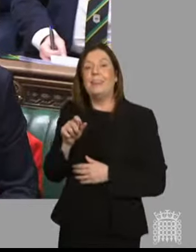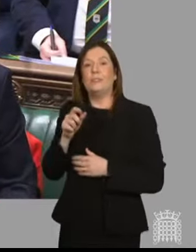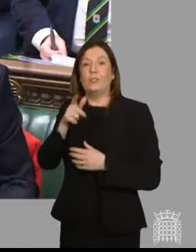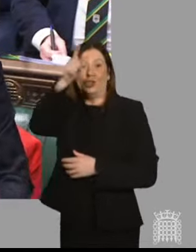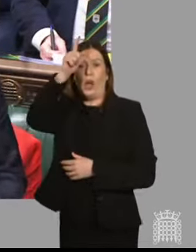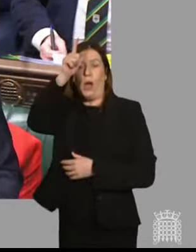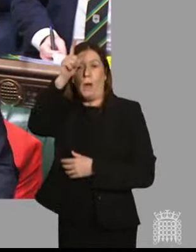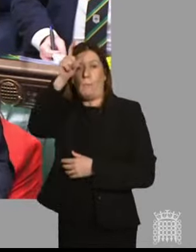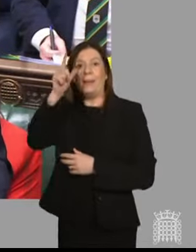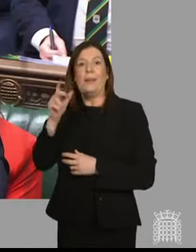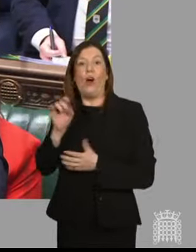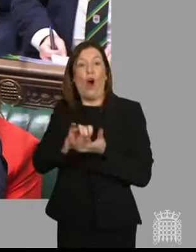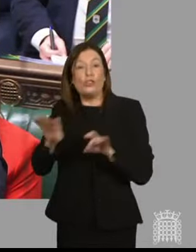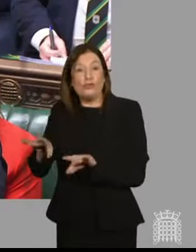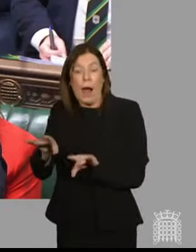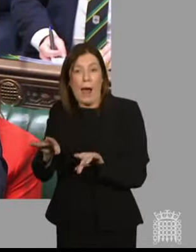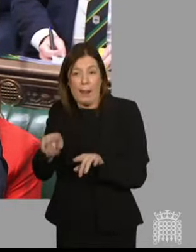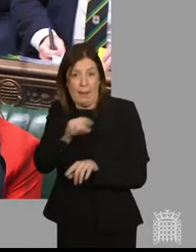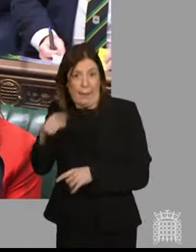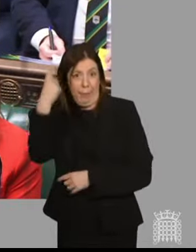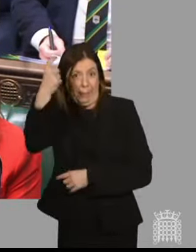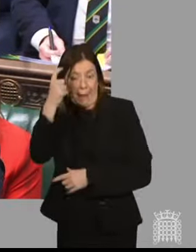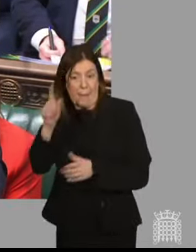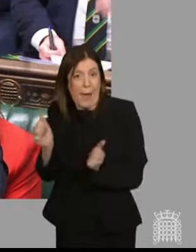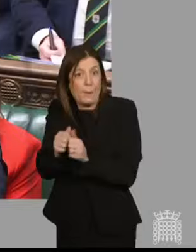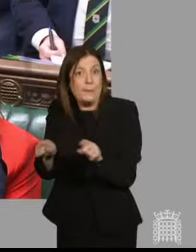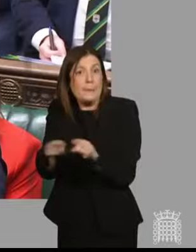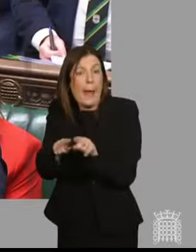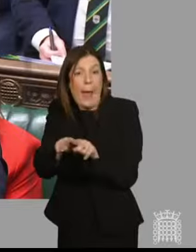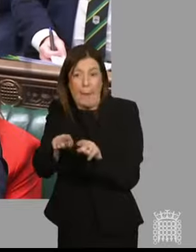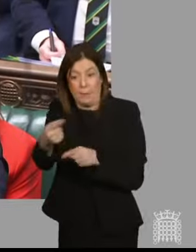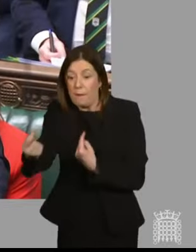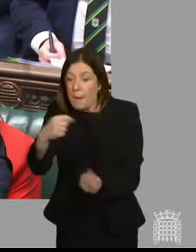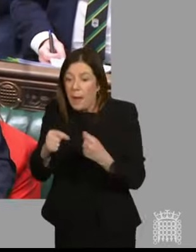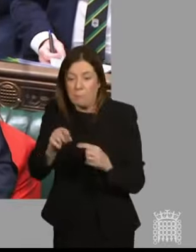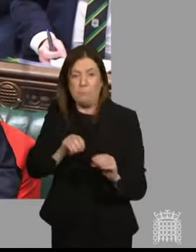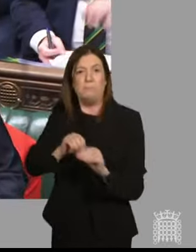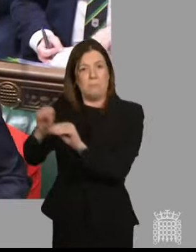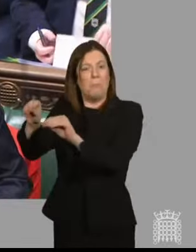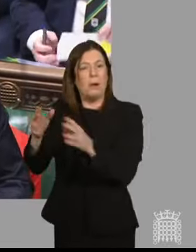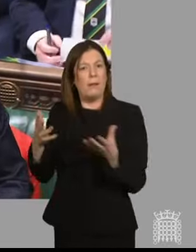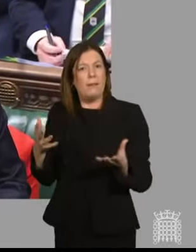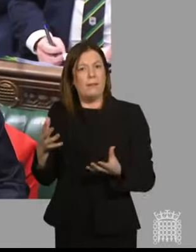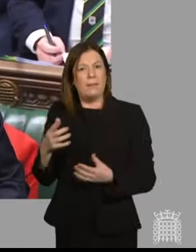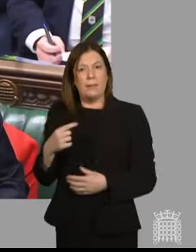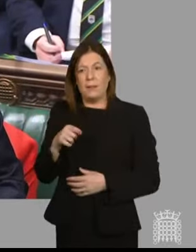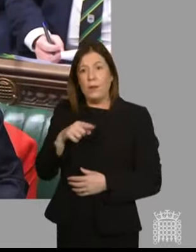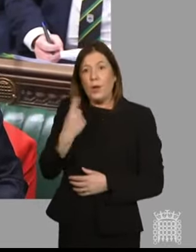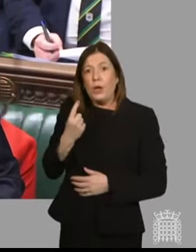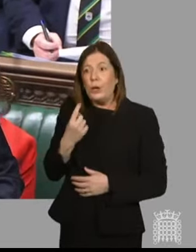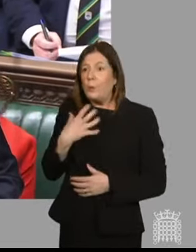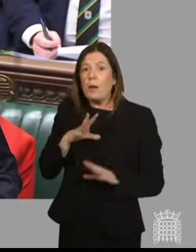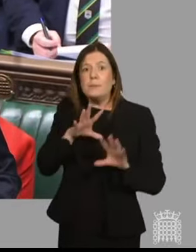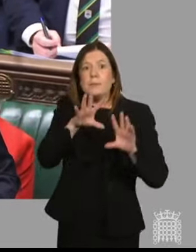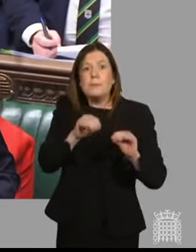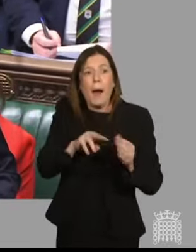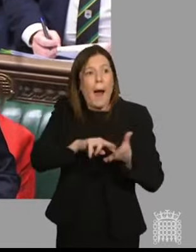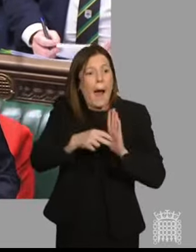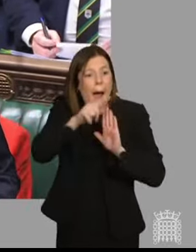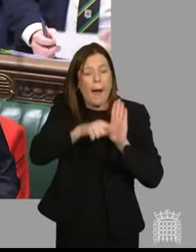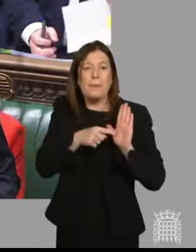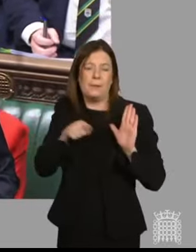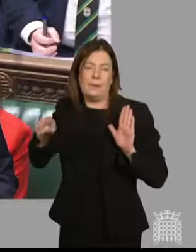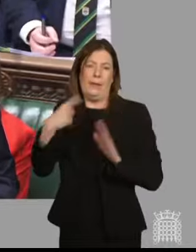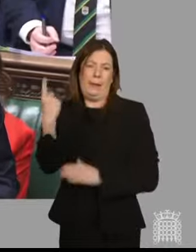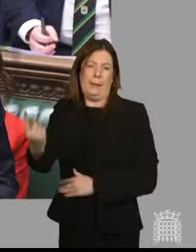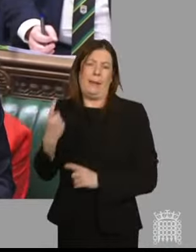one who's opposed to a proper deterrent. Not because it doesn't work, because he doesn't actually believe in controlling migration,